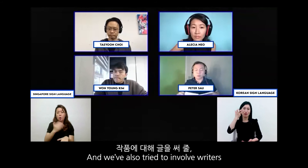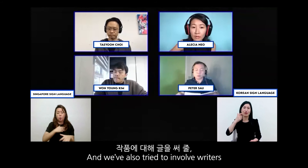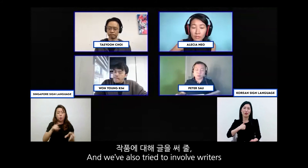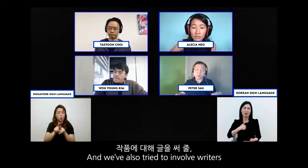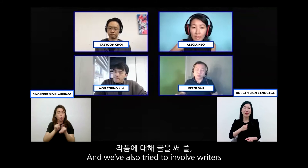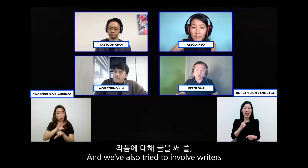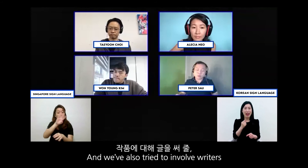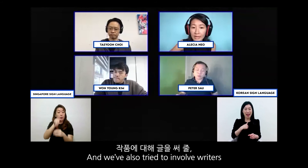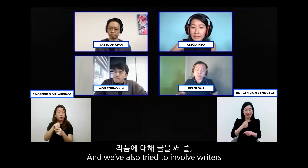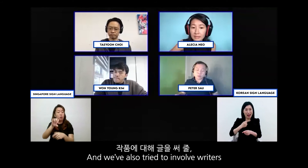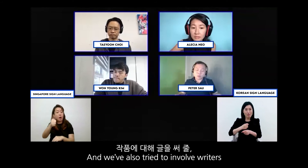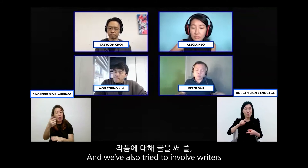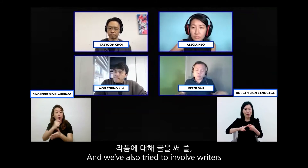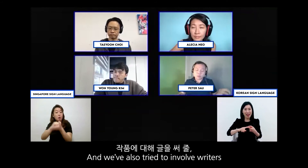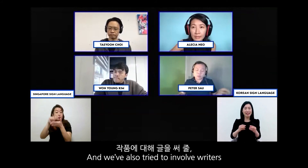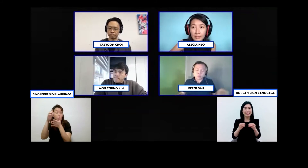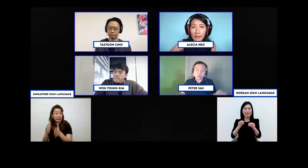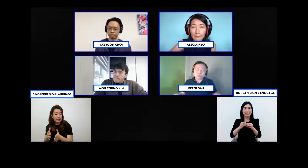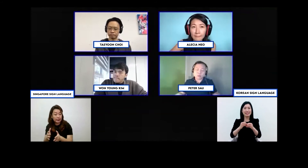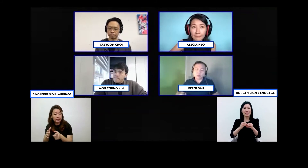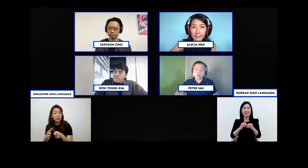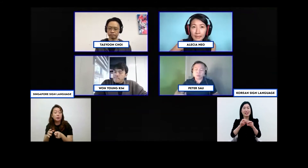to involve writers who